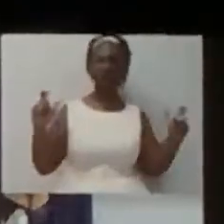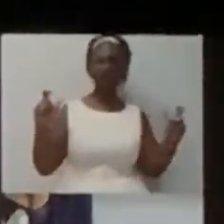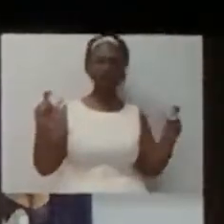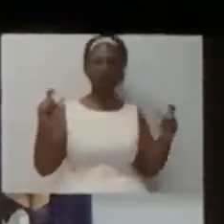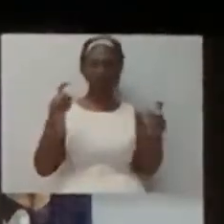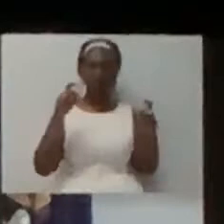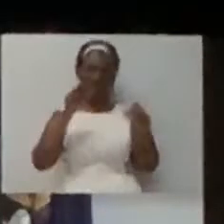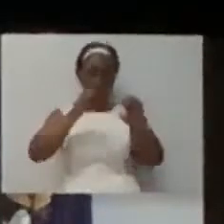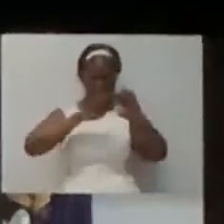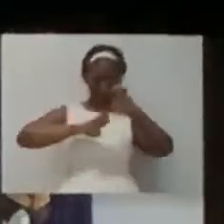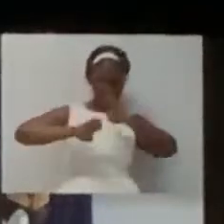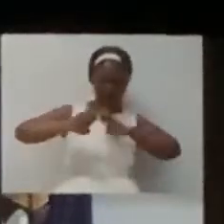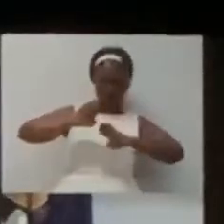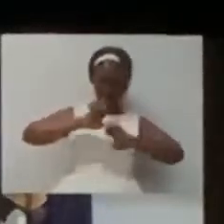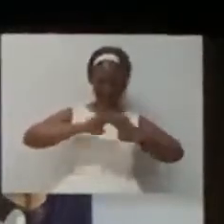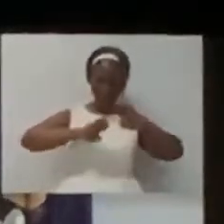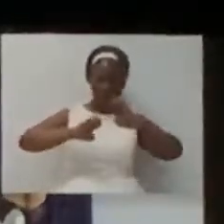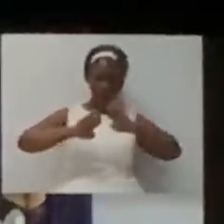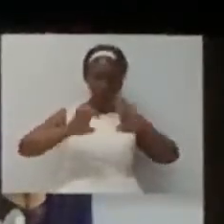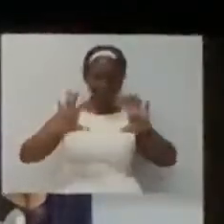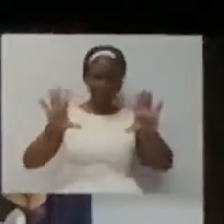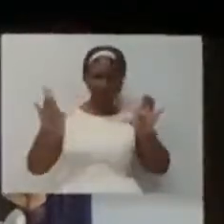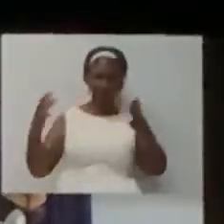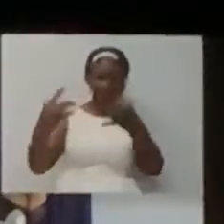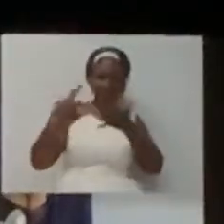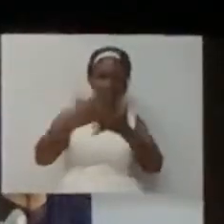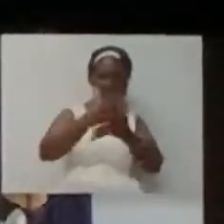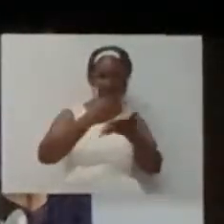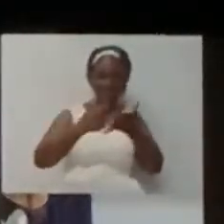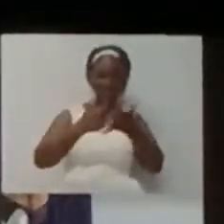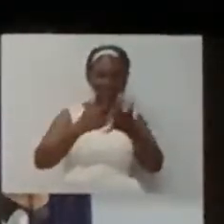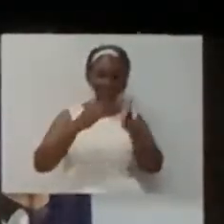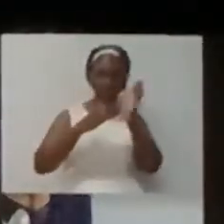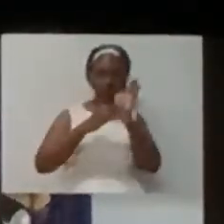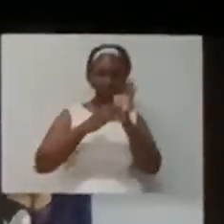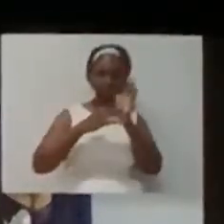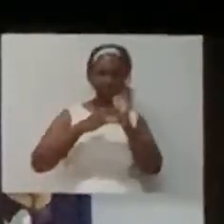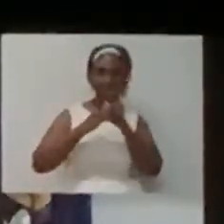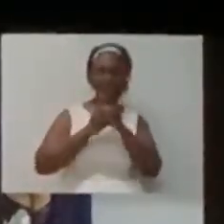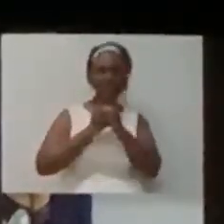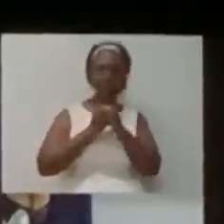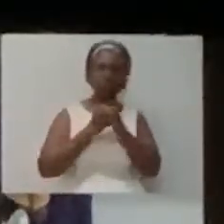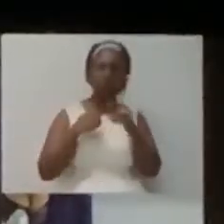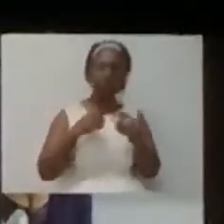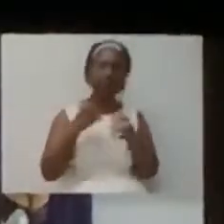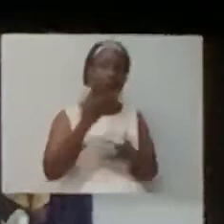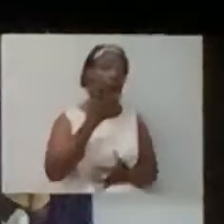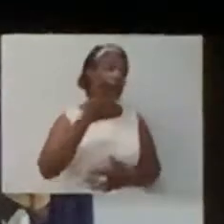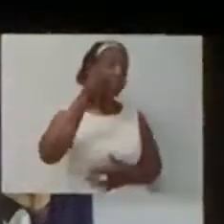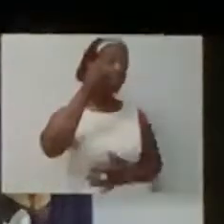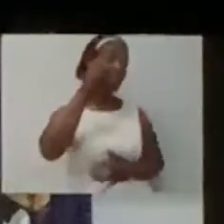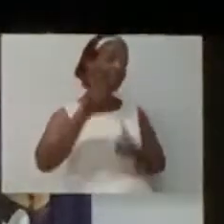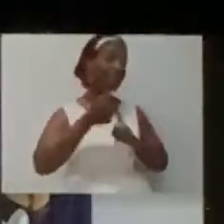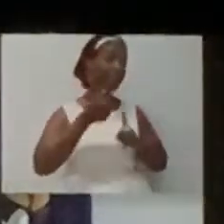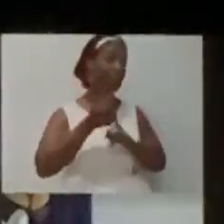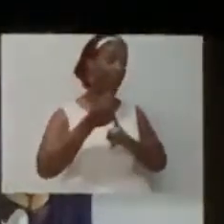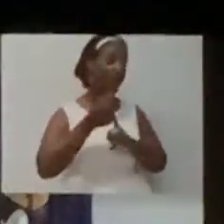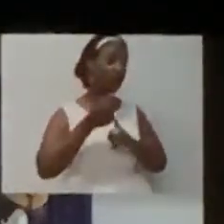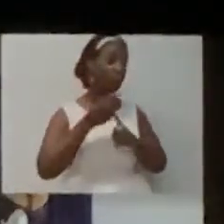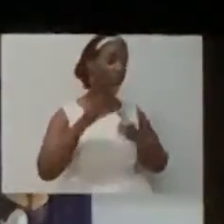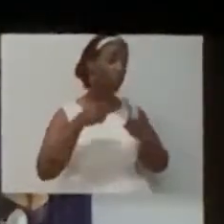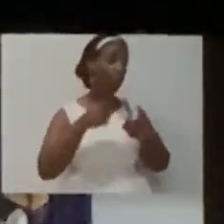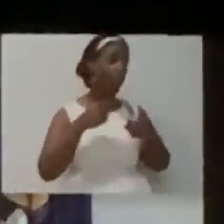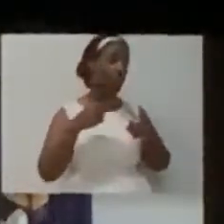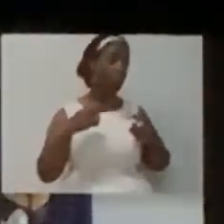massive experiment in collective vulnerability. We can be our worst selves when we're afraid, or